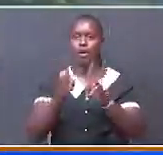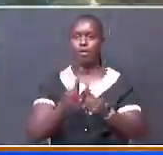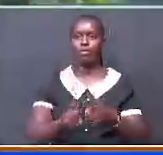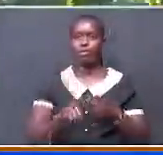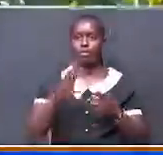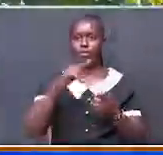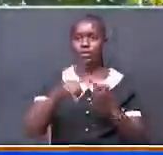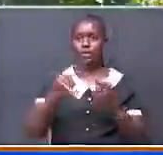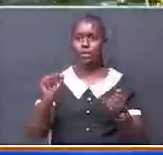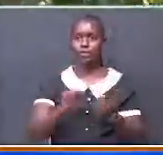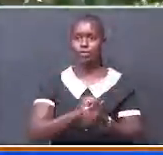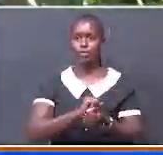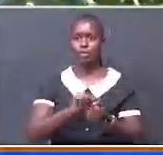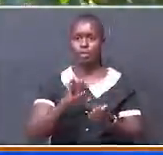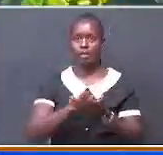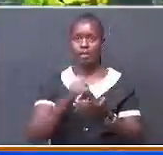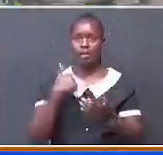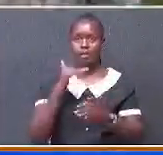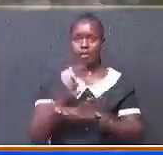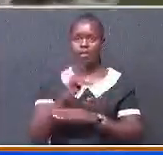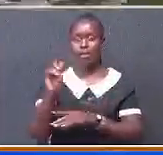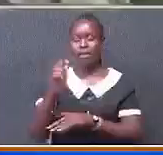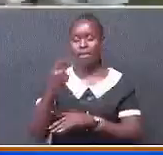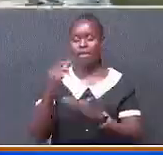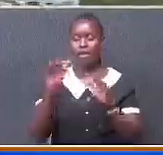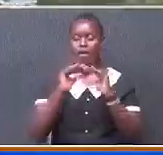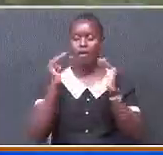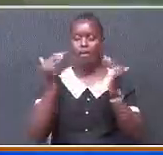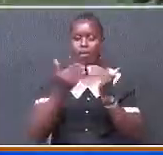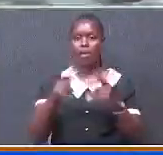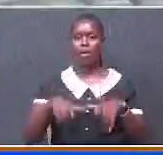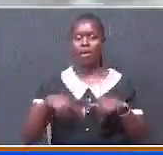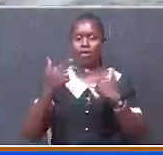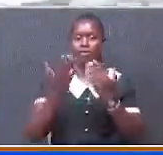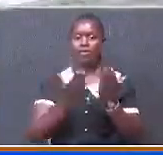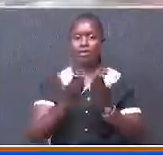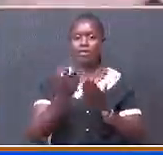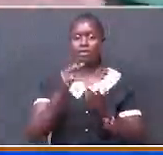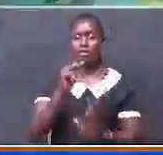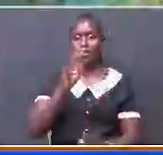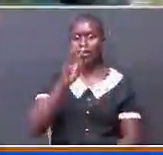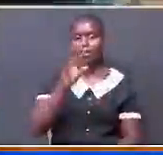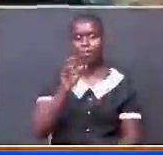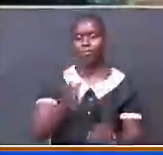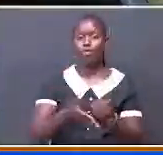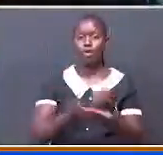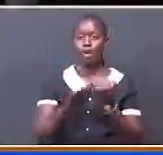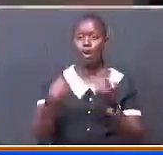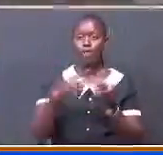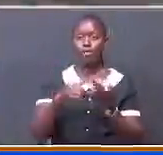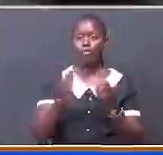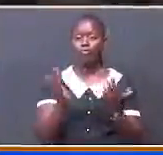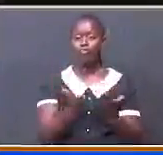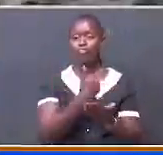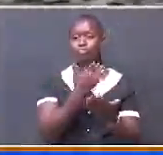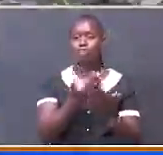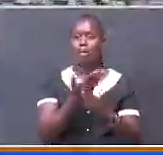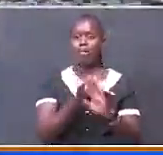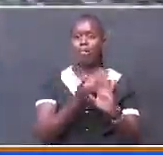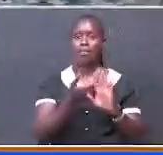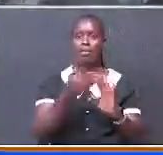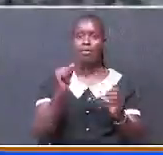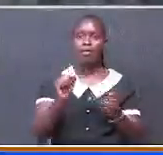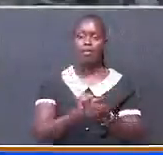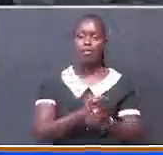their crops. They have appealed to the Kenya Wildlife Service, that is KWS, to help do away with the monkeys before they clear their farms.